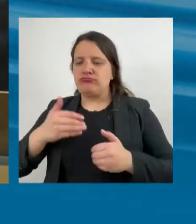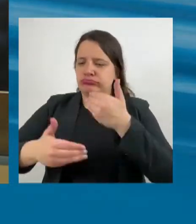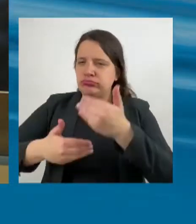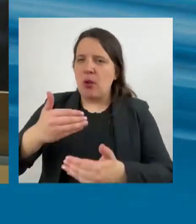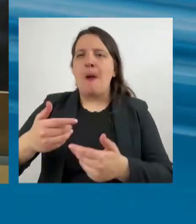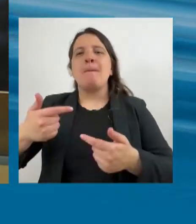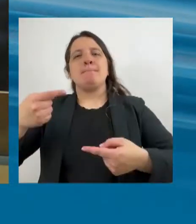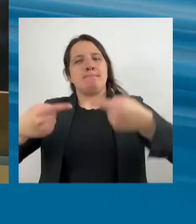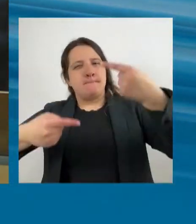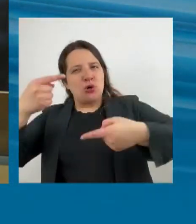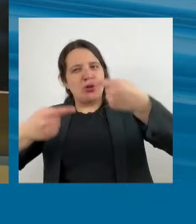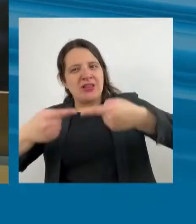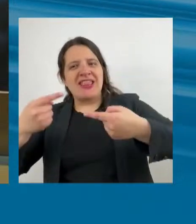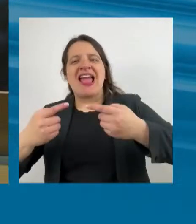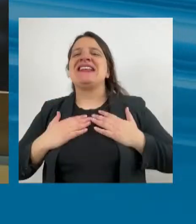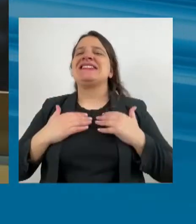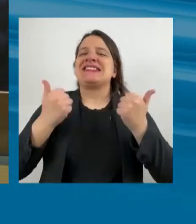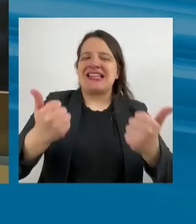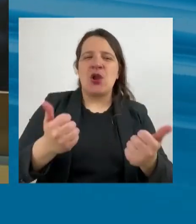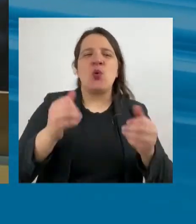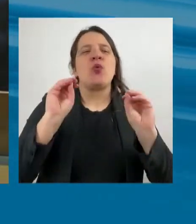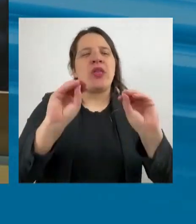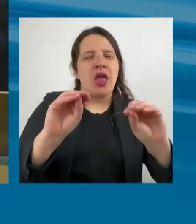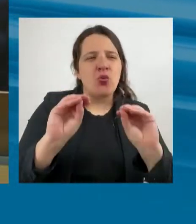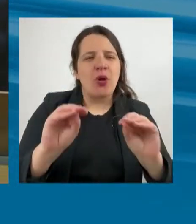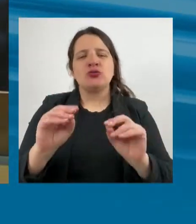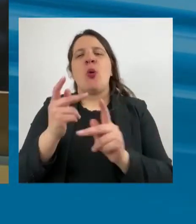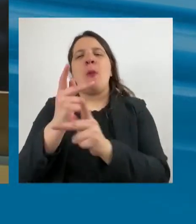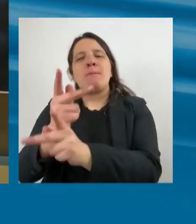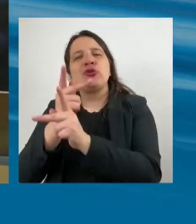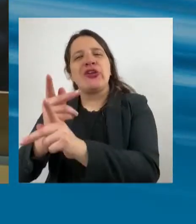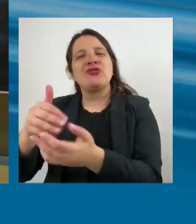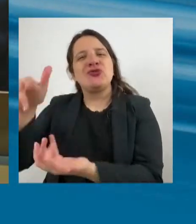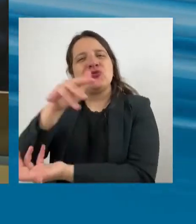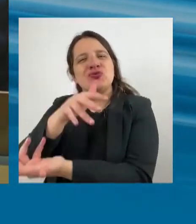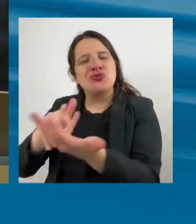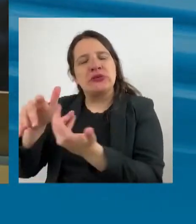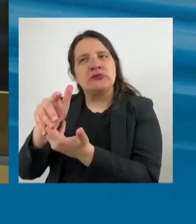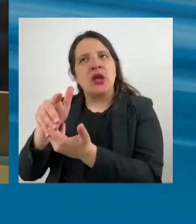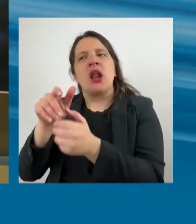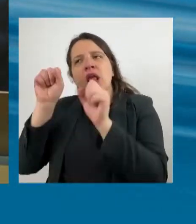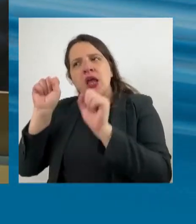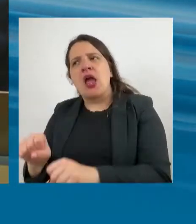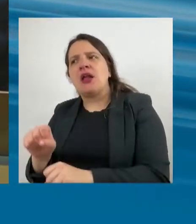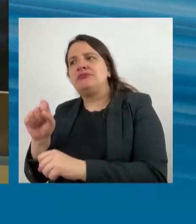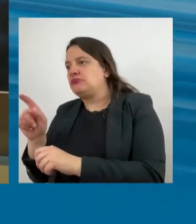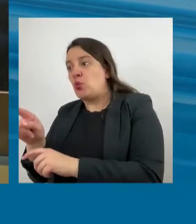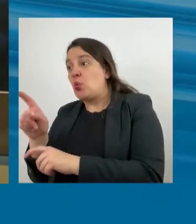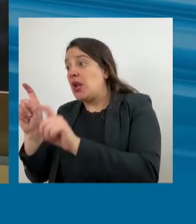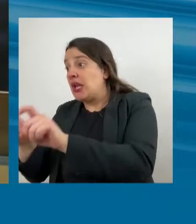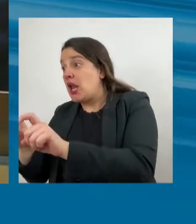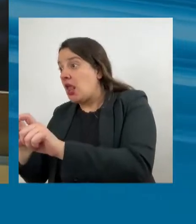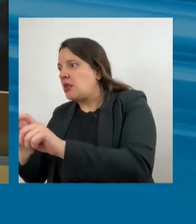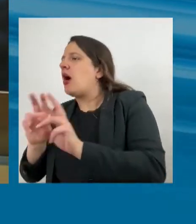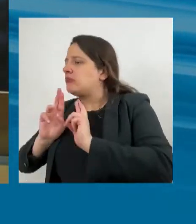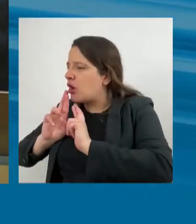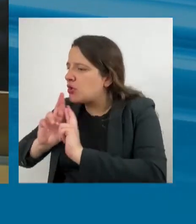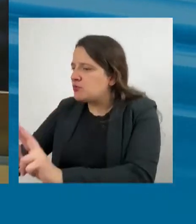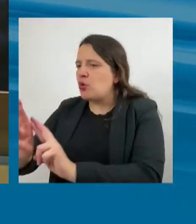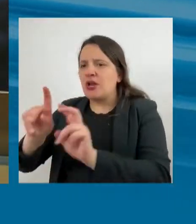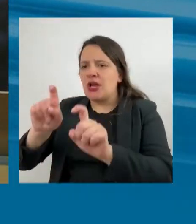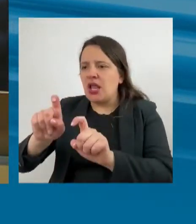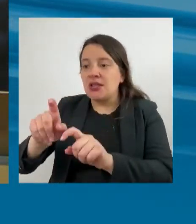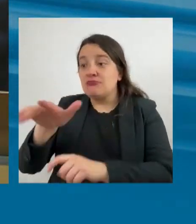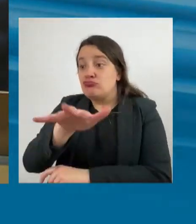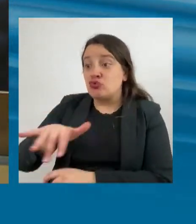move forward to universal policies in health, education, social protection, responding to the needs of the